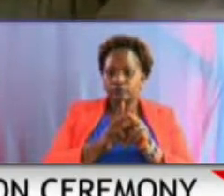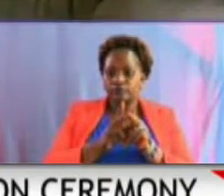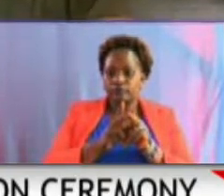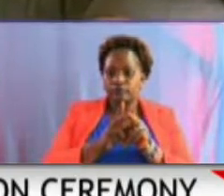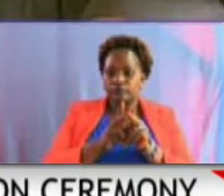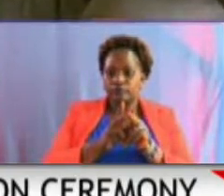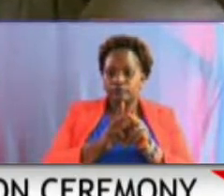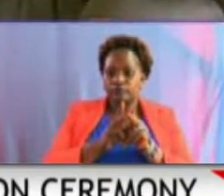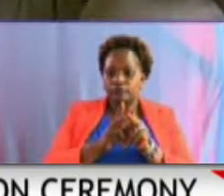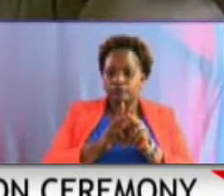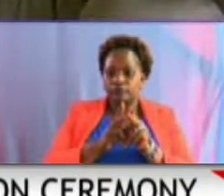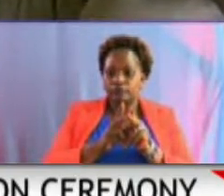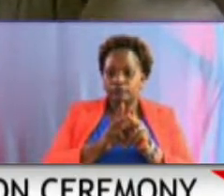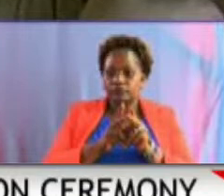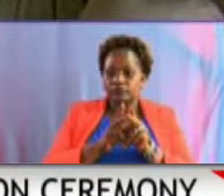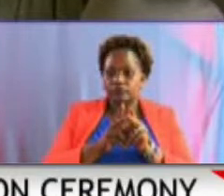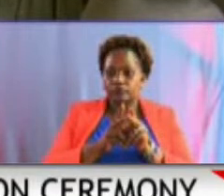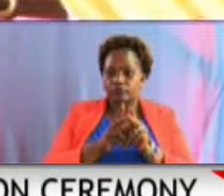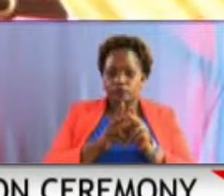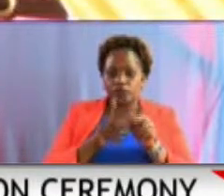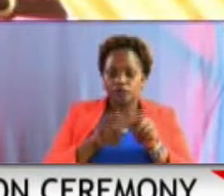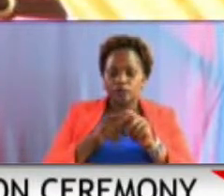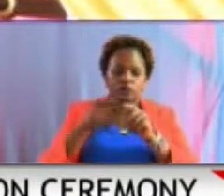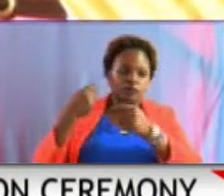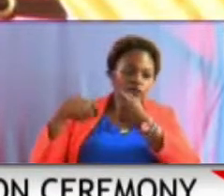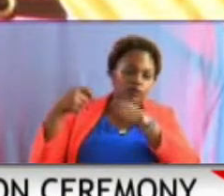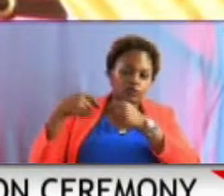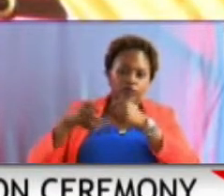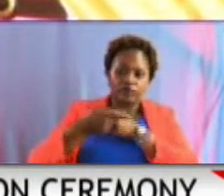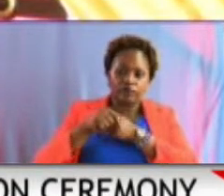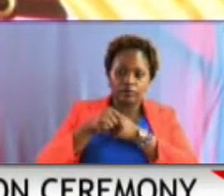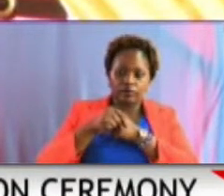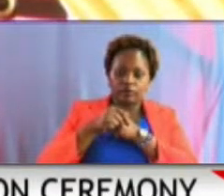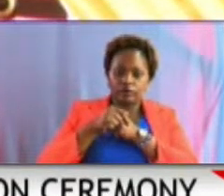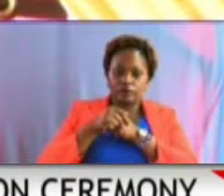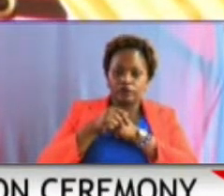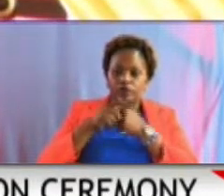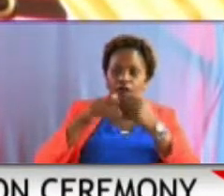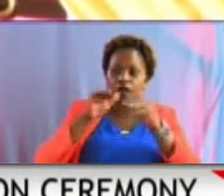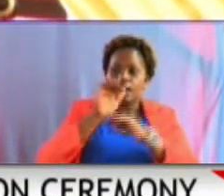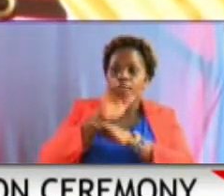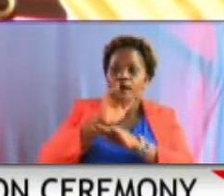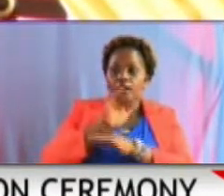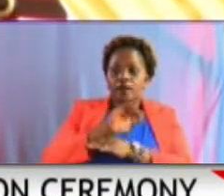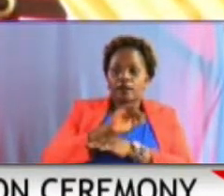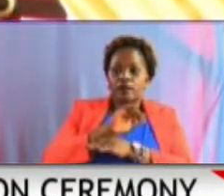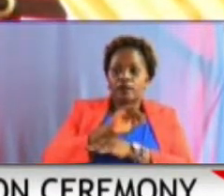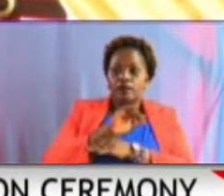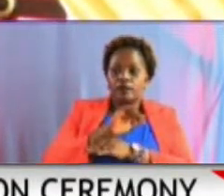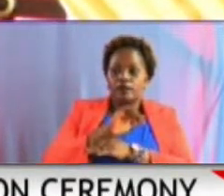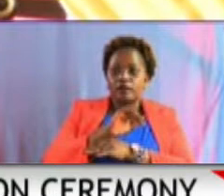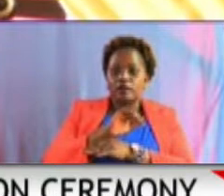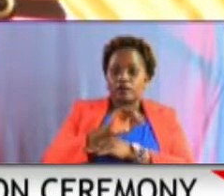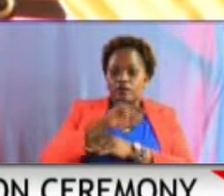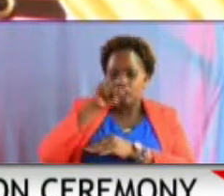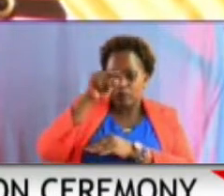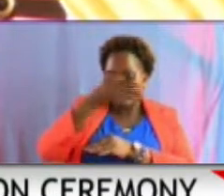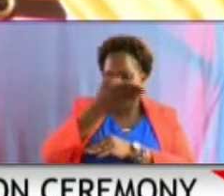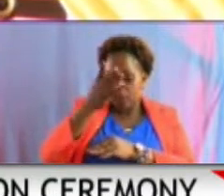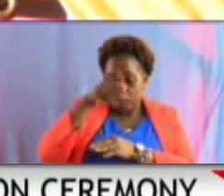Now, as has been the tradition for us, I think I'll ask the graduates